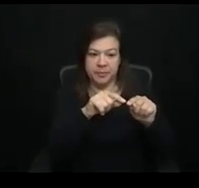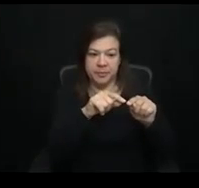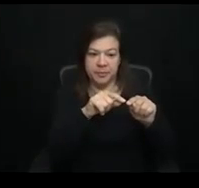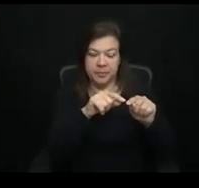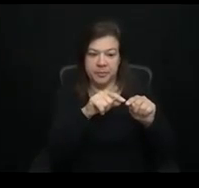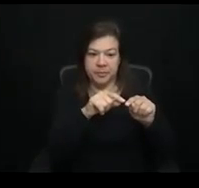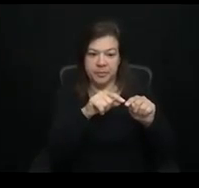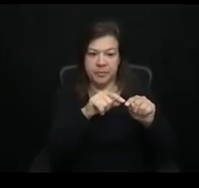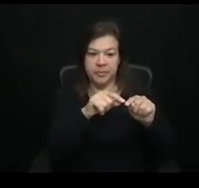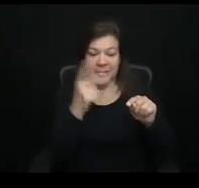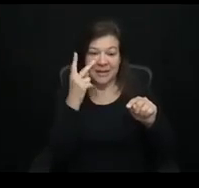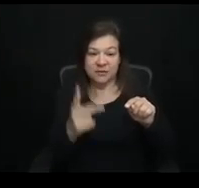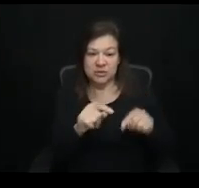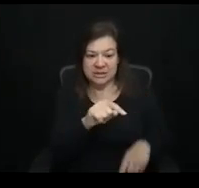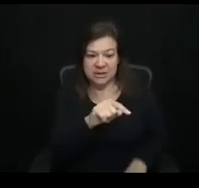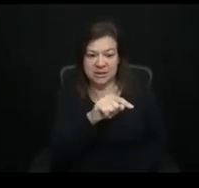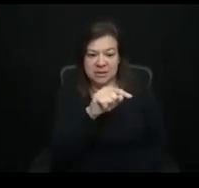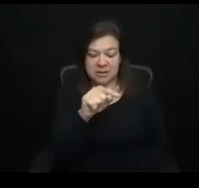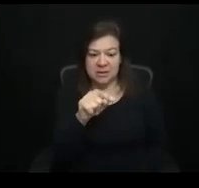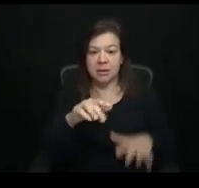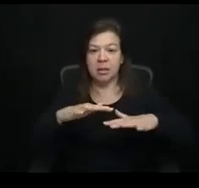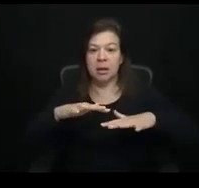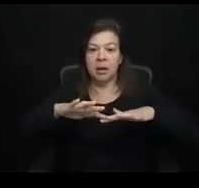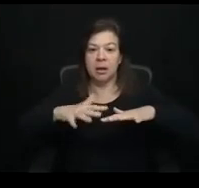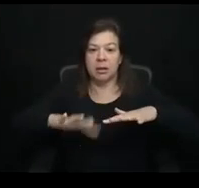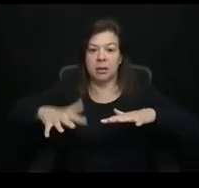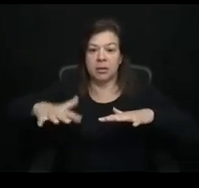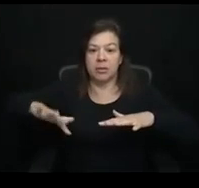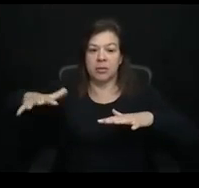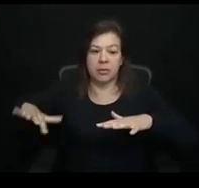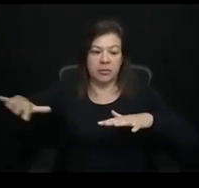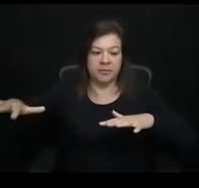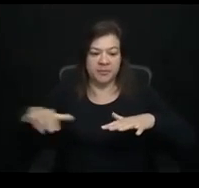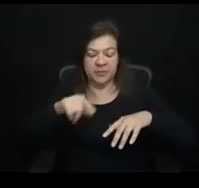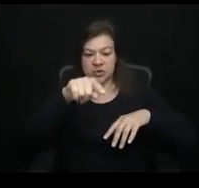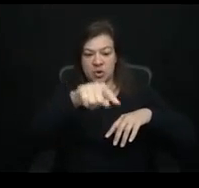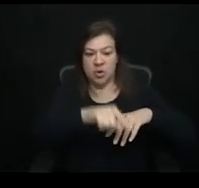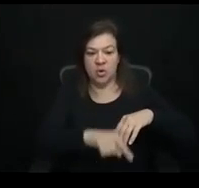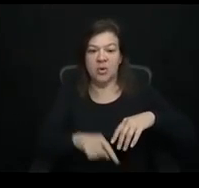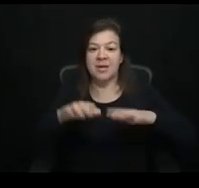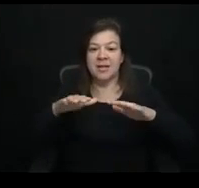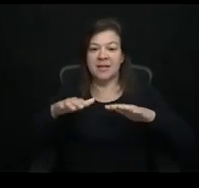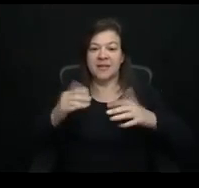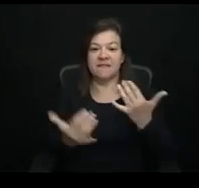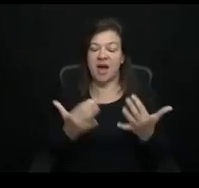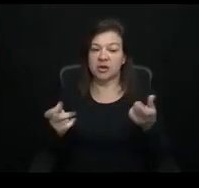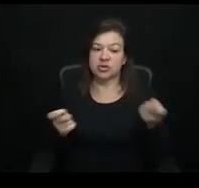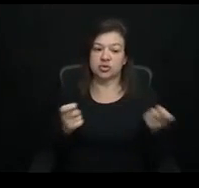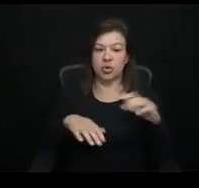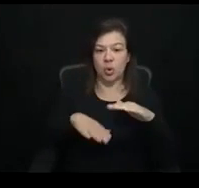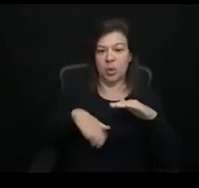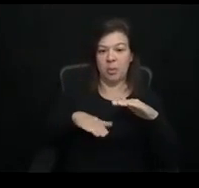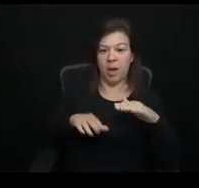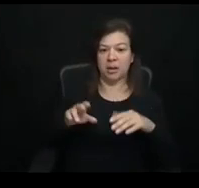you can see a little bit better terrain-wise what I was talking about. The fire being held in the bottom of No Name. Windy Point is right out